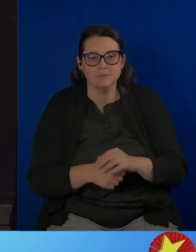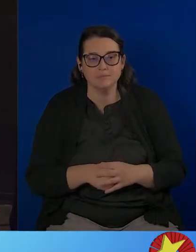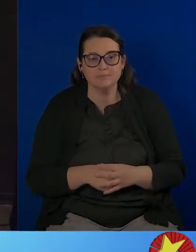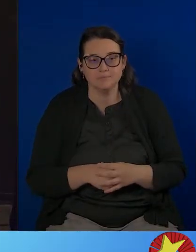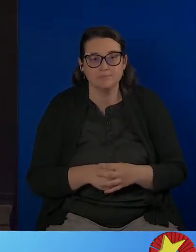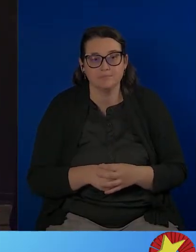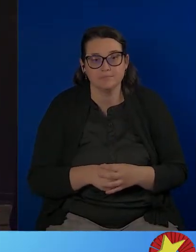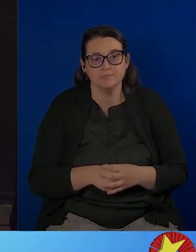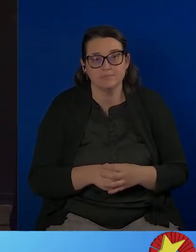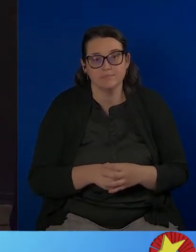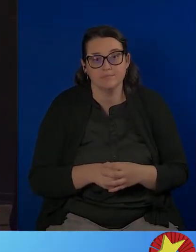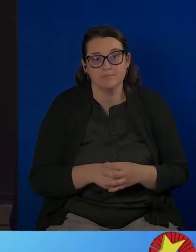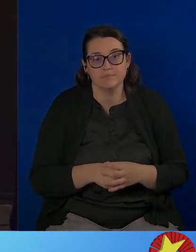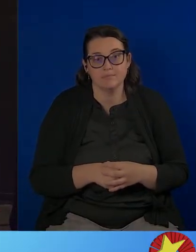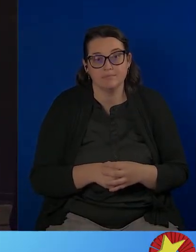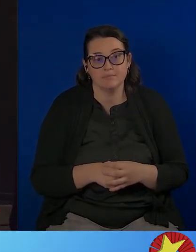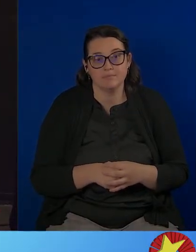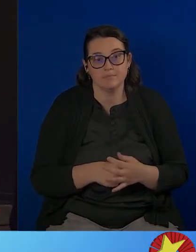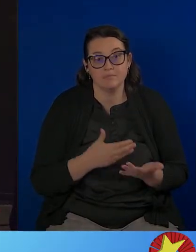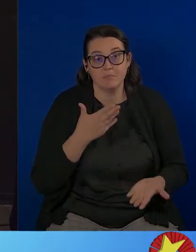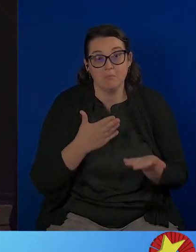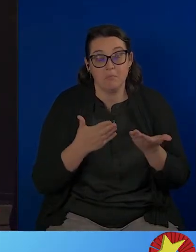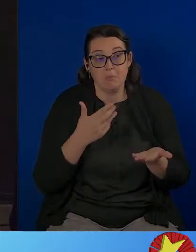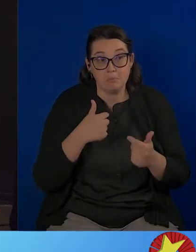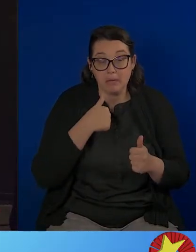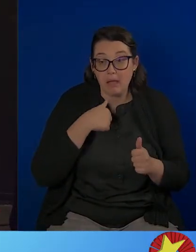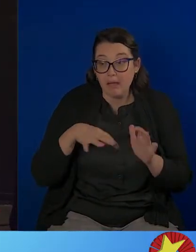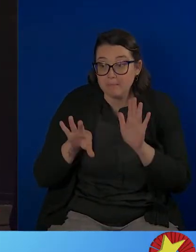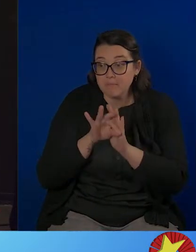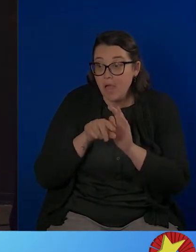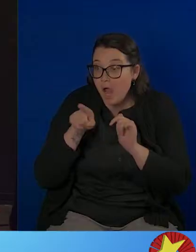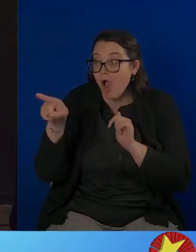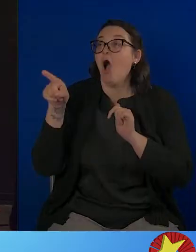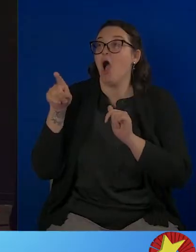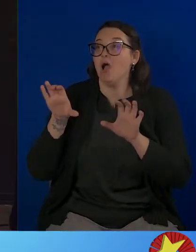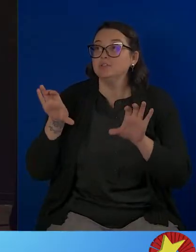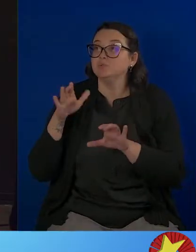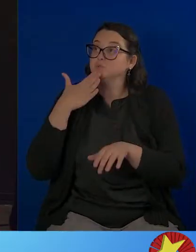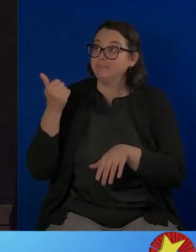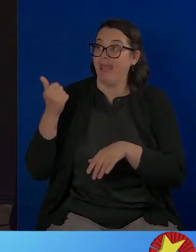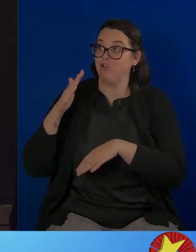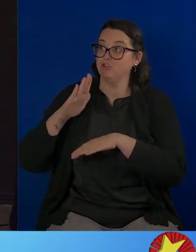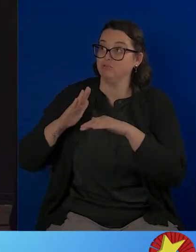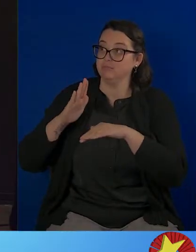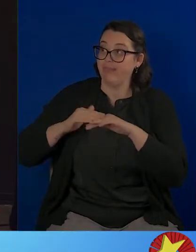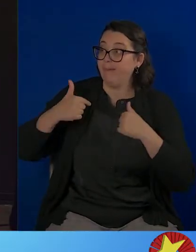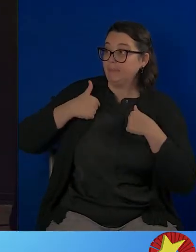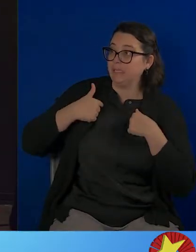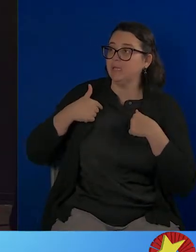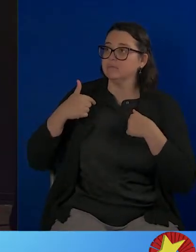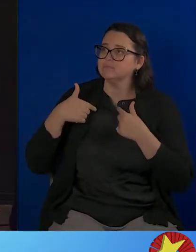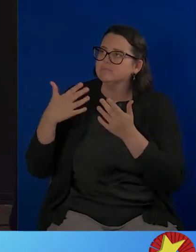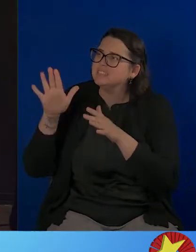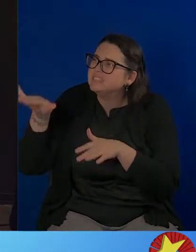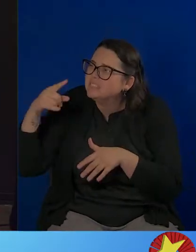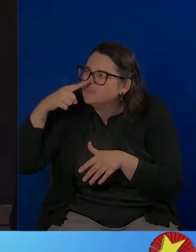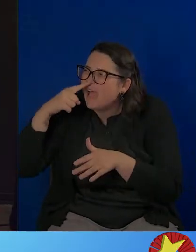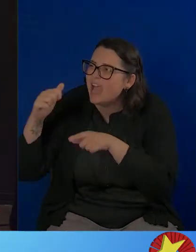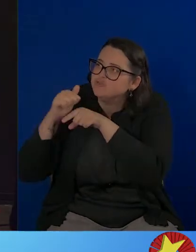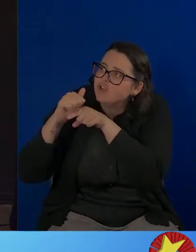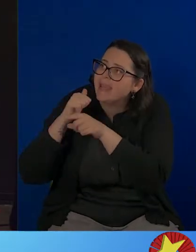They may find someone else who does a better job than they have done and ask for training, ask for